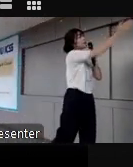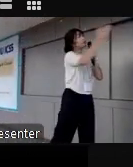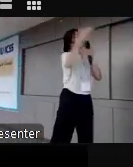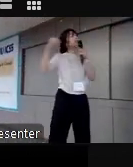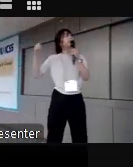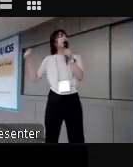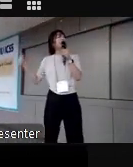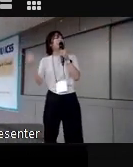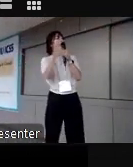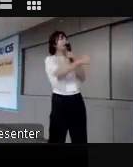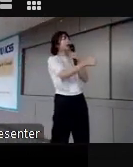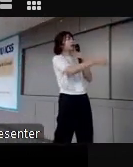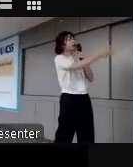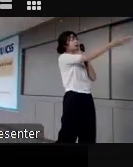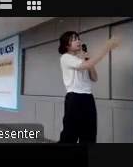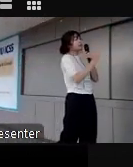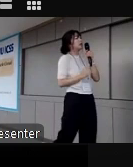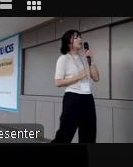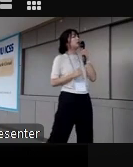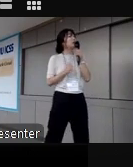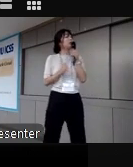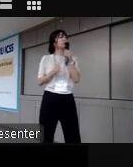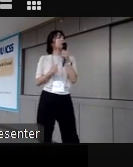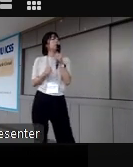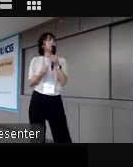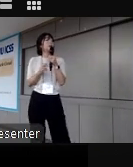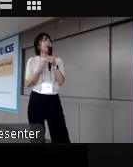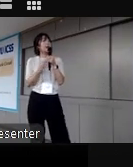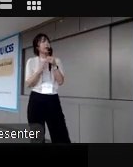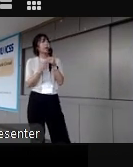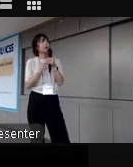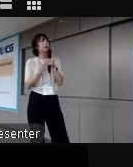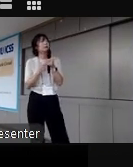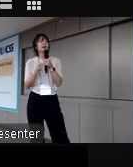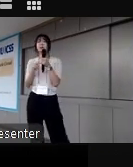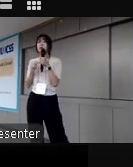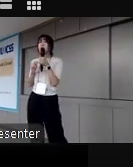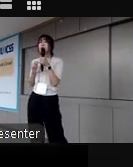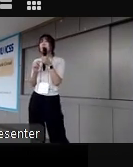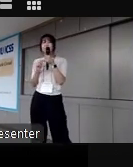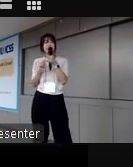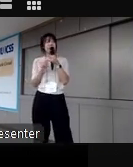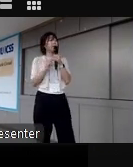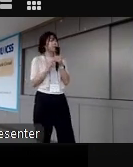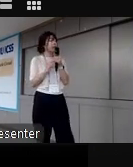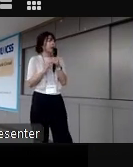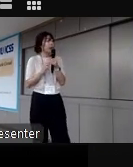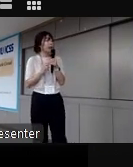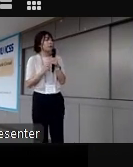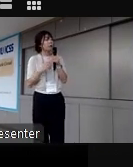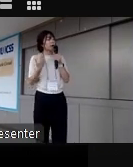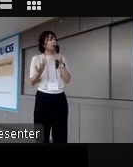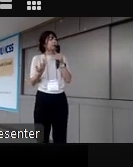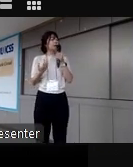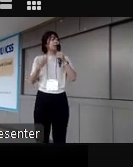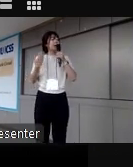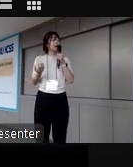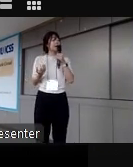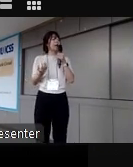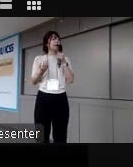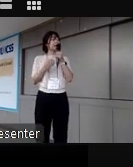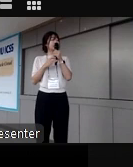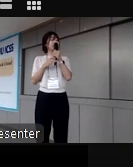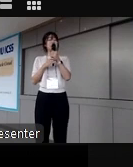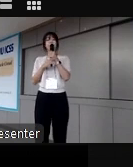directionally modified from A to B, would mean the one associated with A help the one associated with B. And we don't actually need any